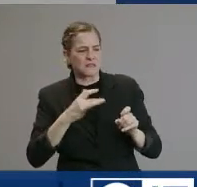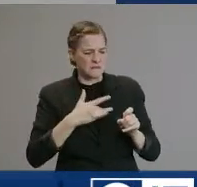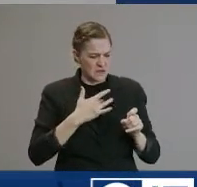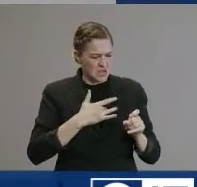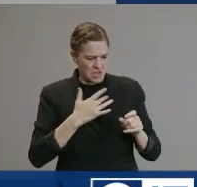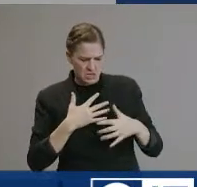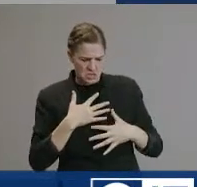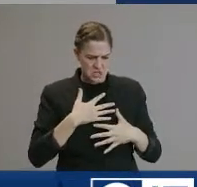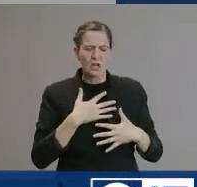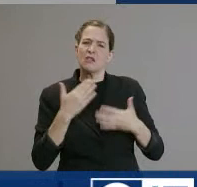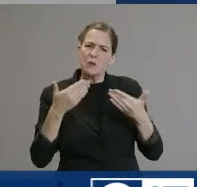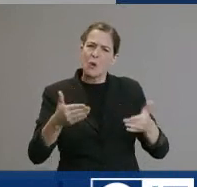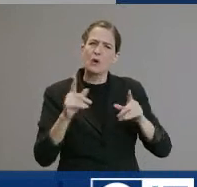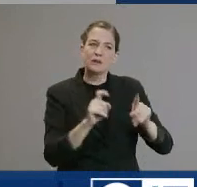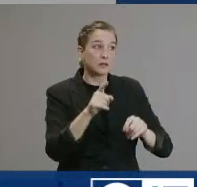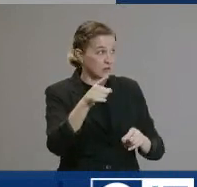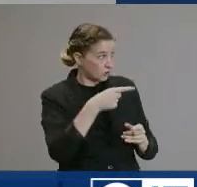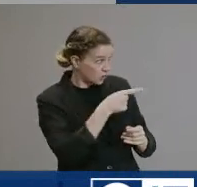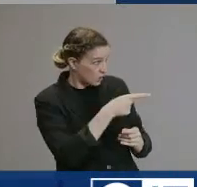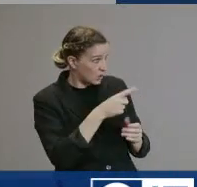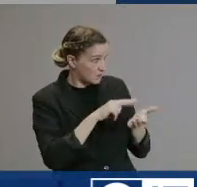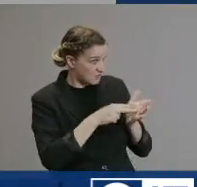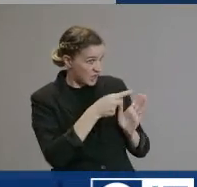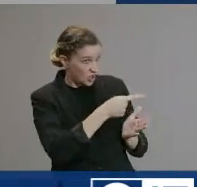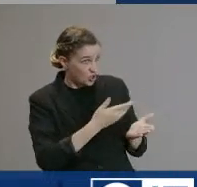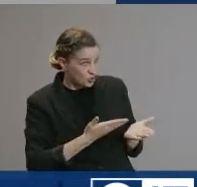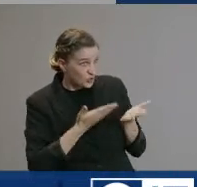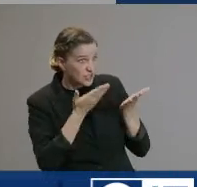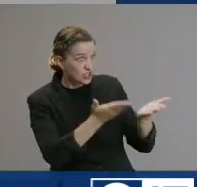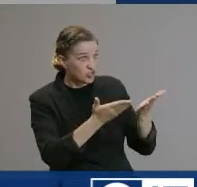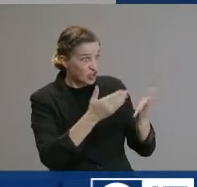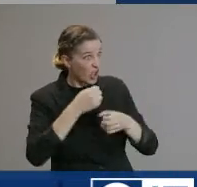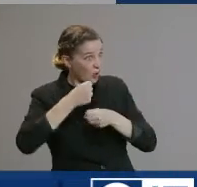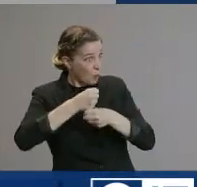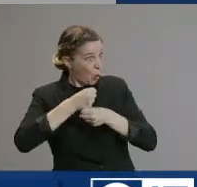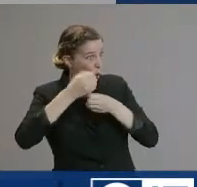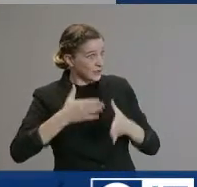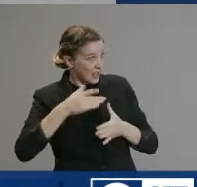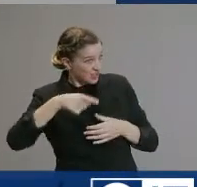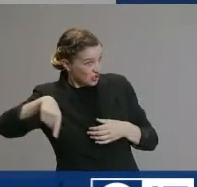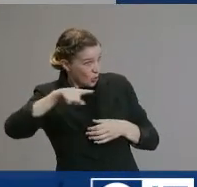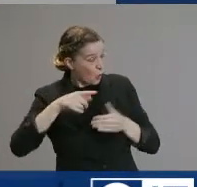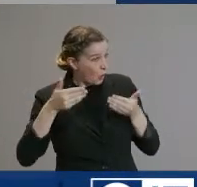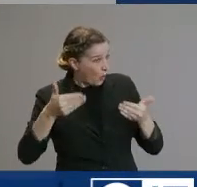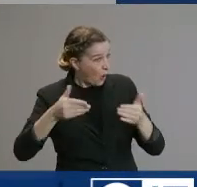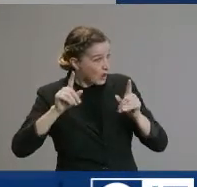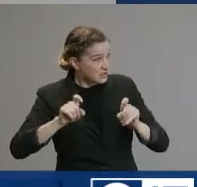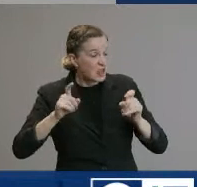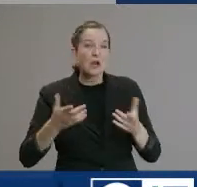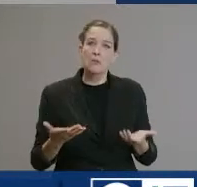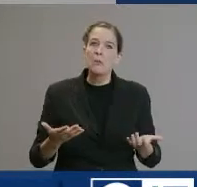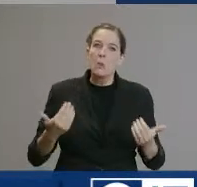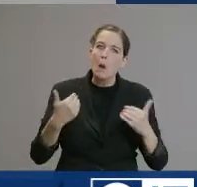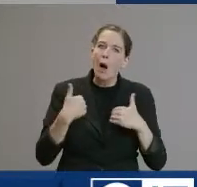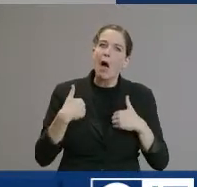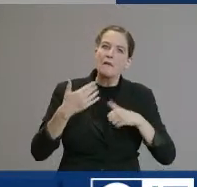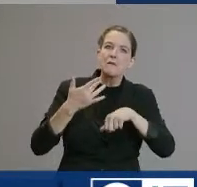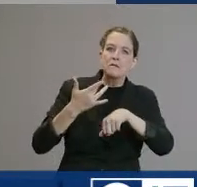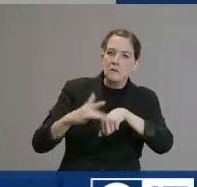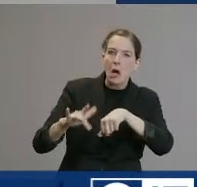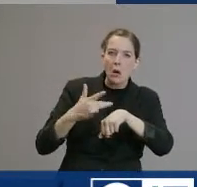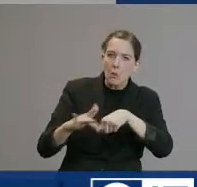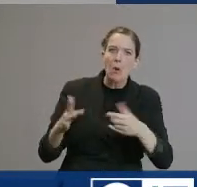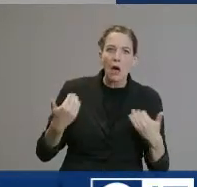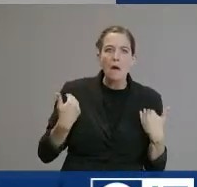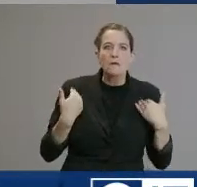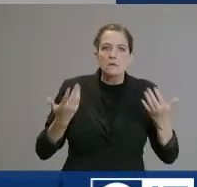we're going to complete our long-term care facilities and state prisons, because we've been able to get our healthcare workers.